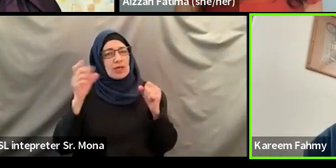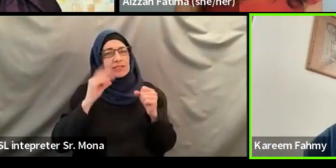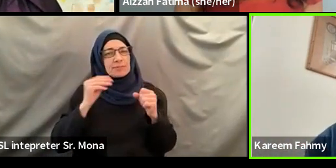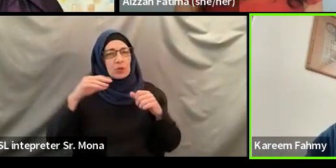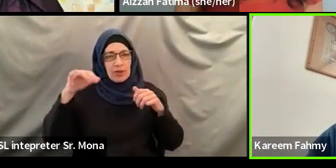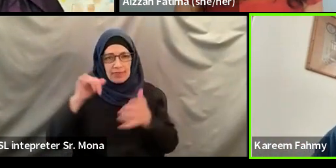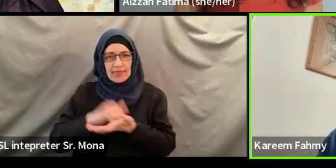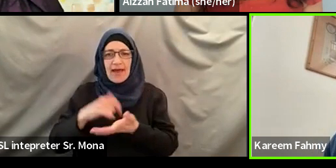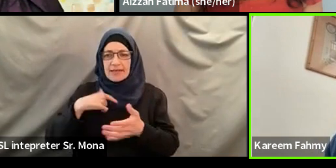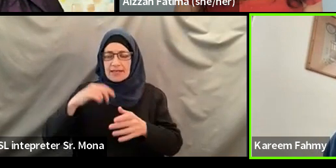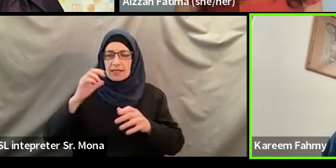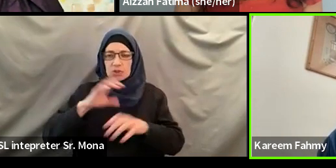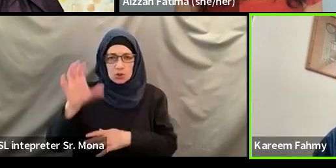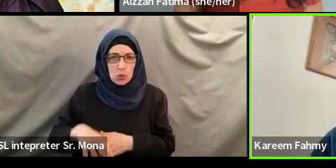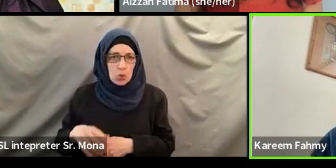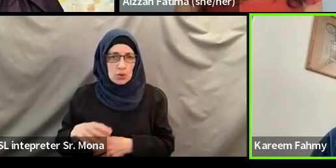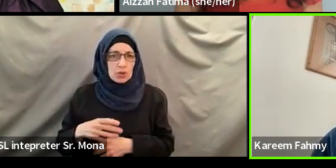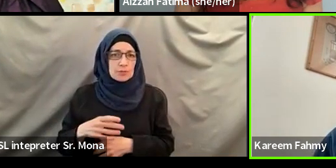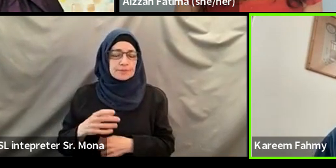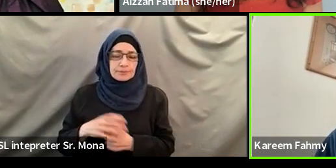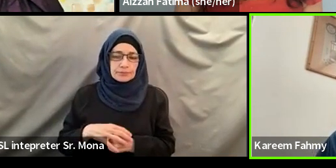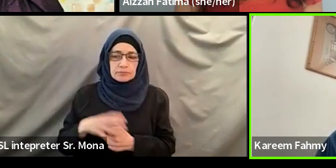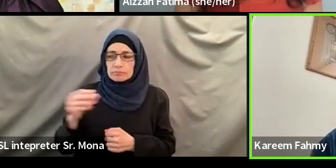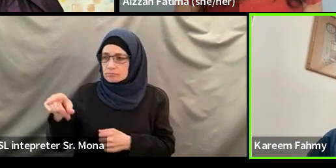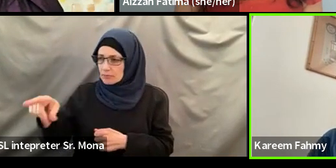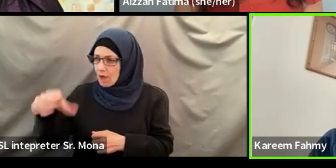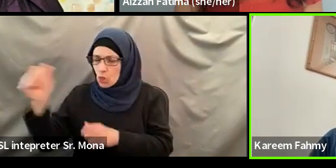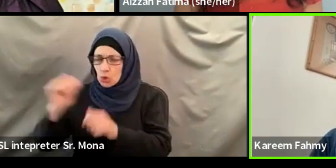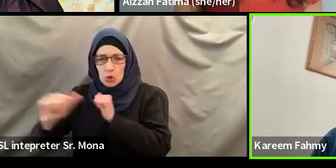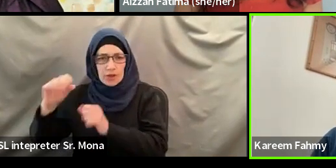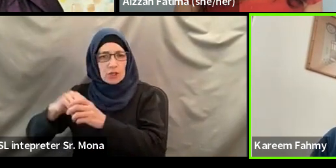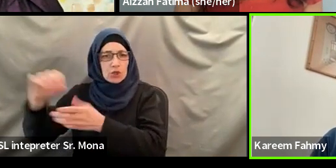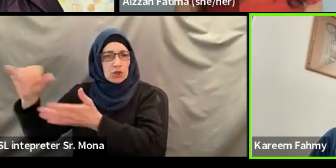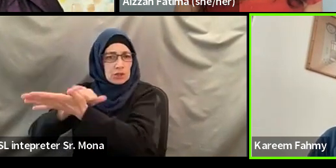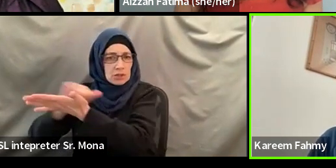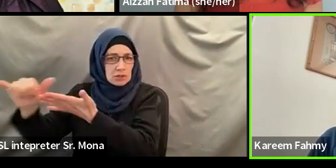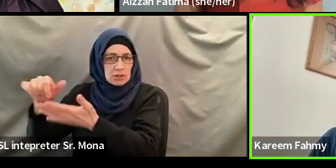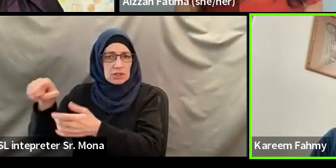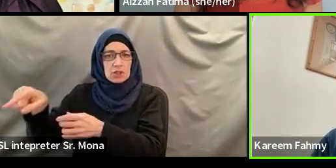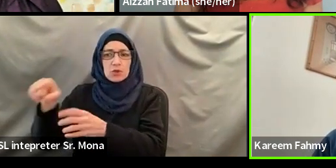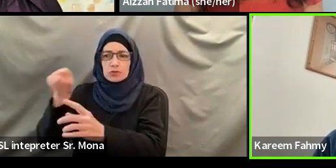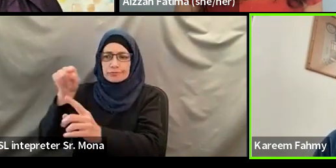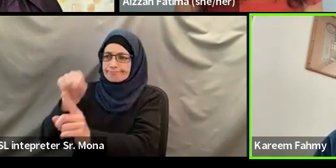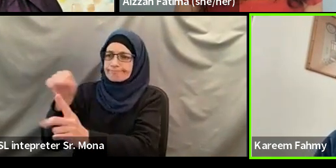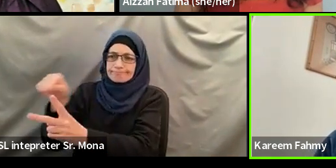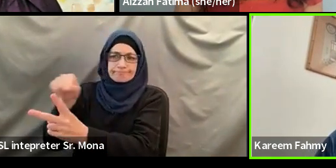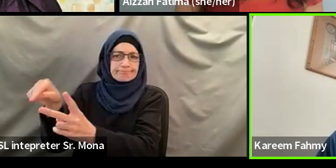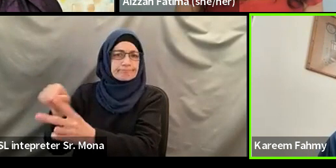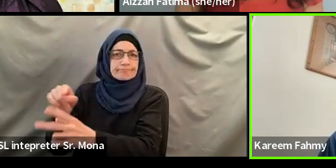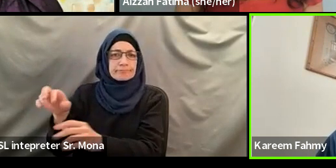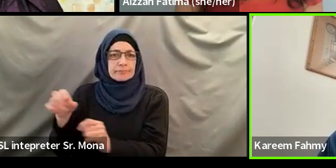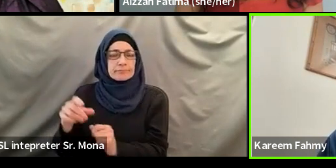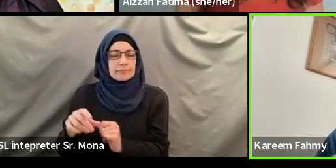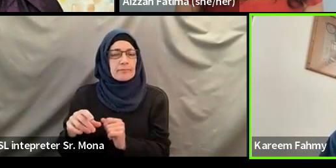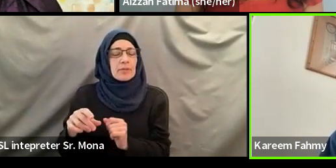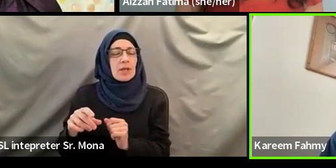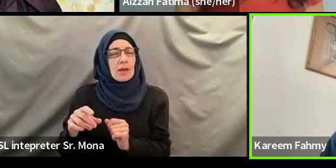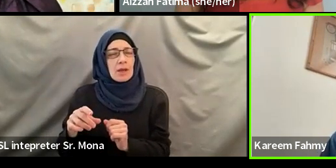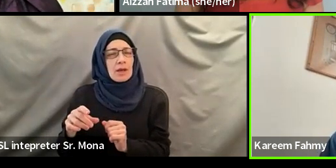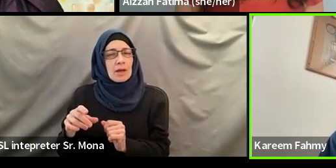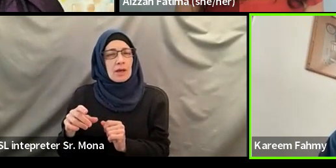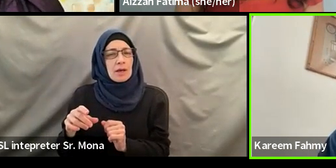Newer Theater has tried to do the same in New York, and there's Monotma as well that is doing that at a nationwide level. But I think the more